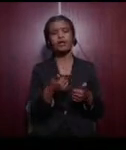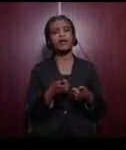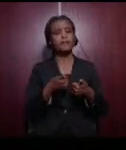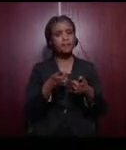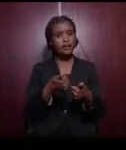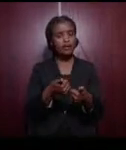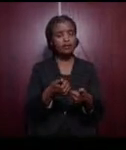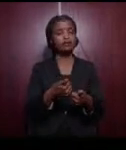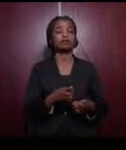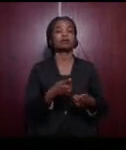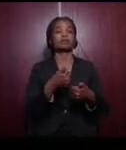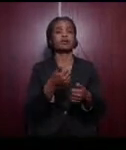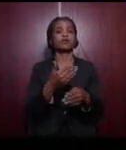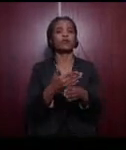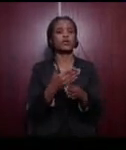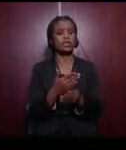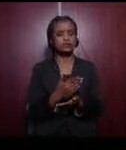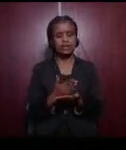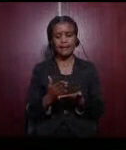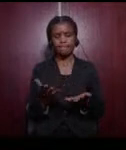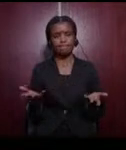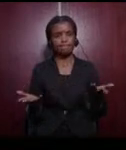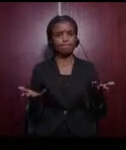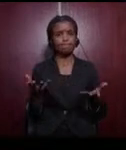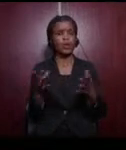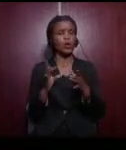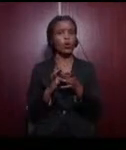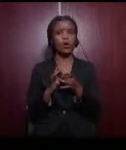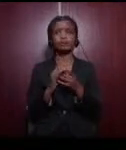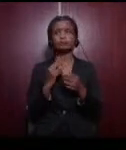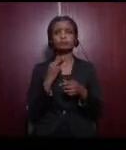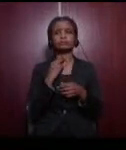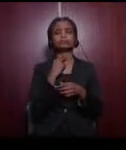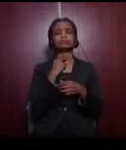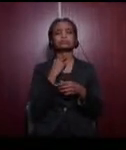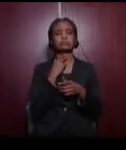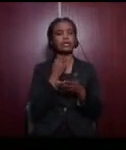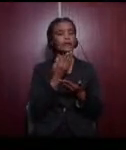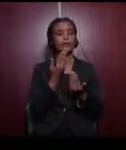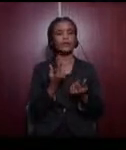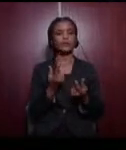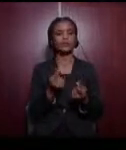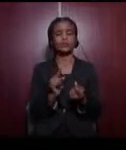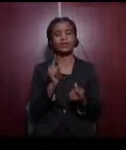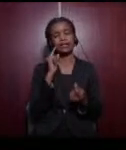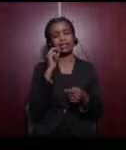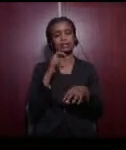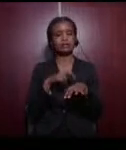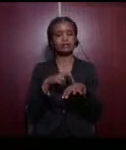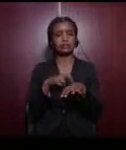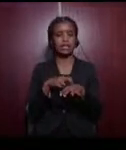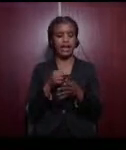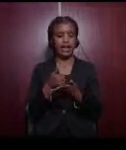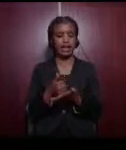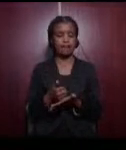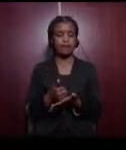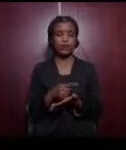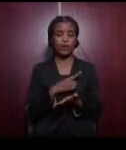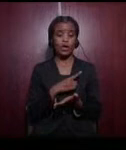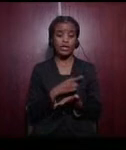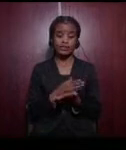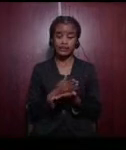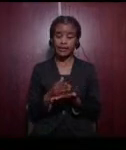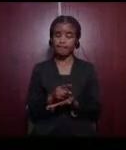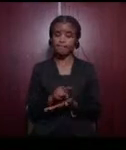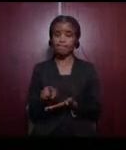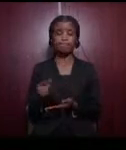then I don't know what to do. I need a help because this is, some of them, they're our youth. So I